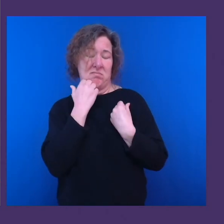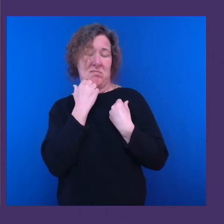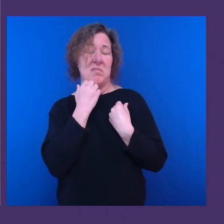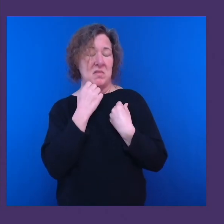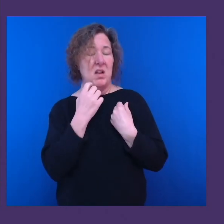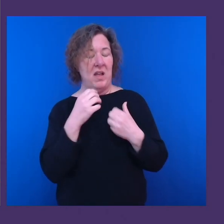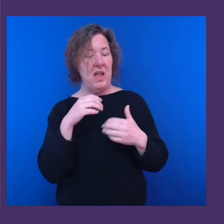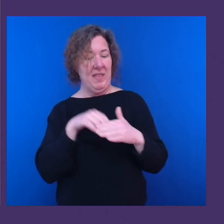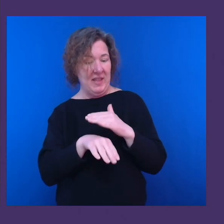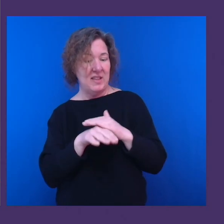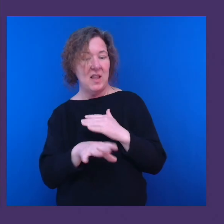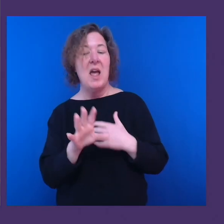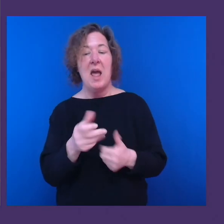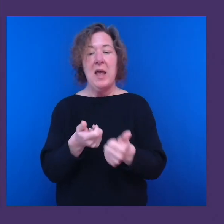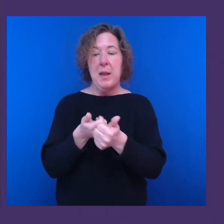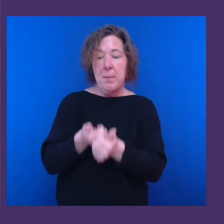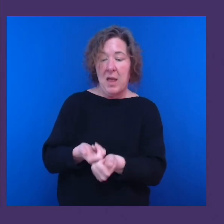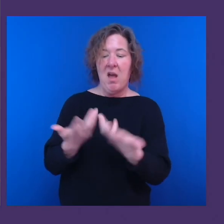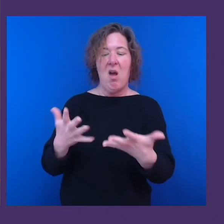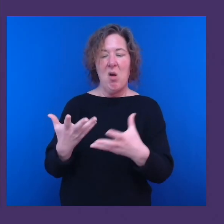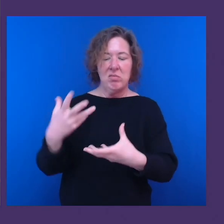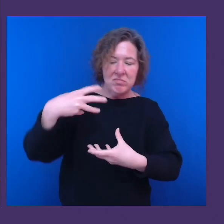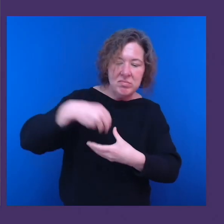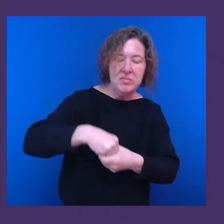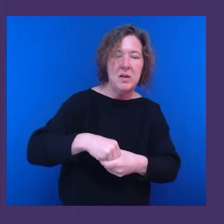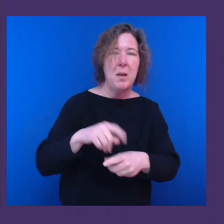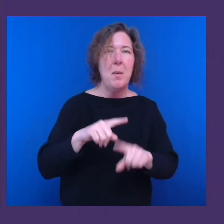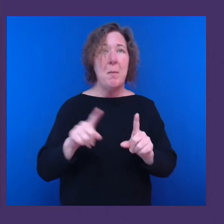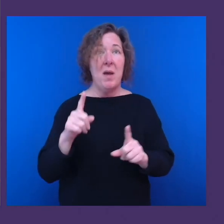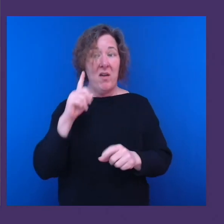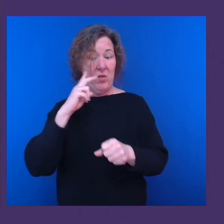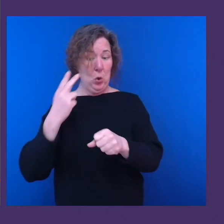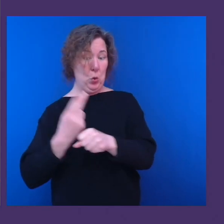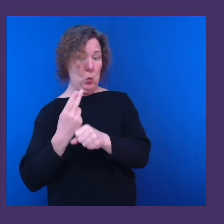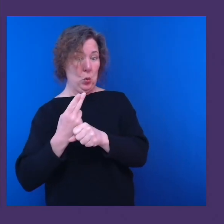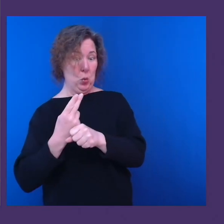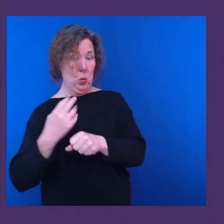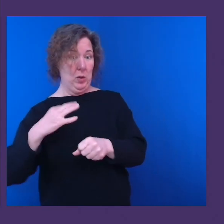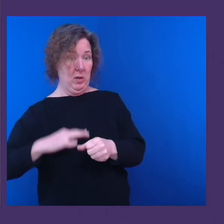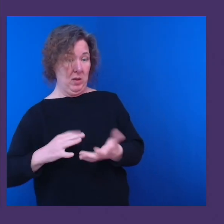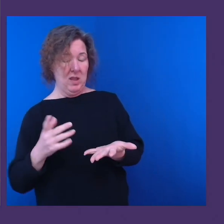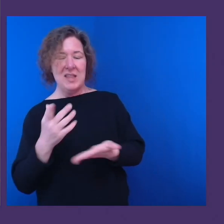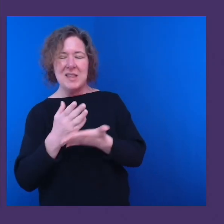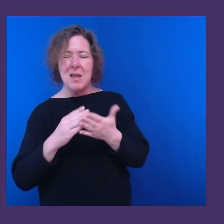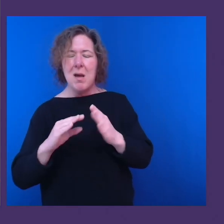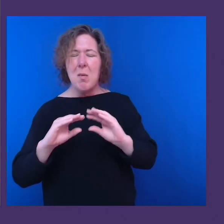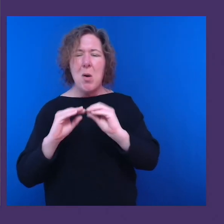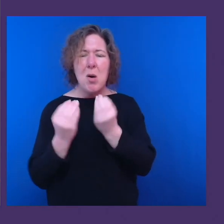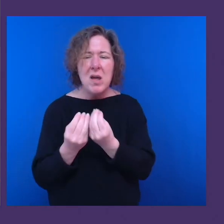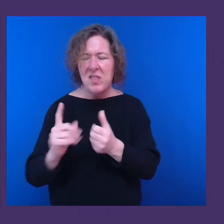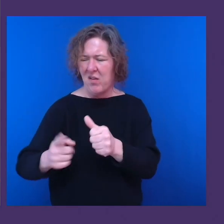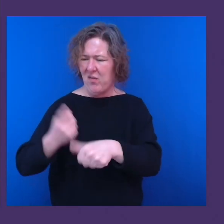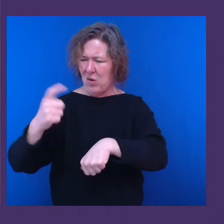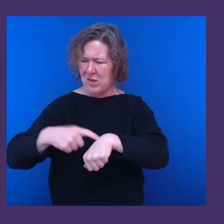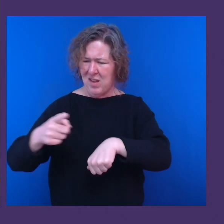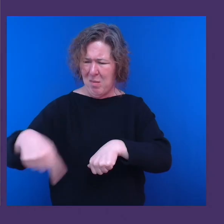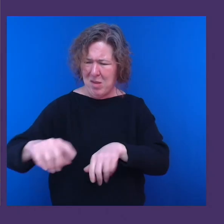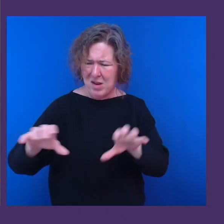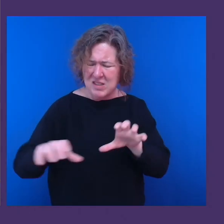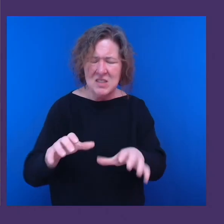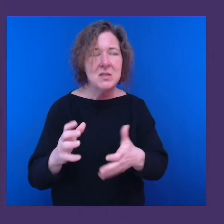have compliance integrated. But when you take the lens of usability, for some organizations, this is the first time that they're doing it. So there is a lot